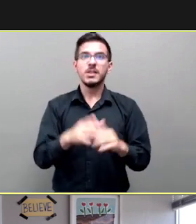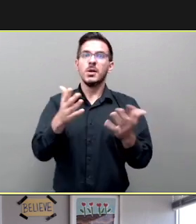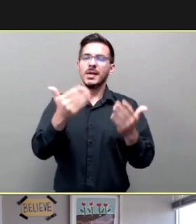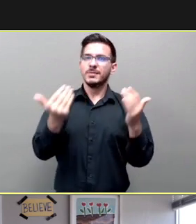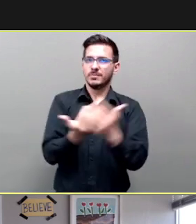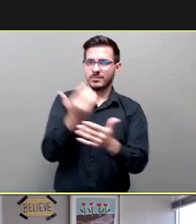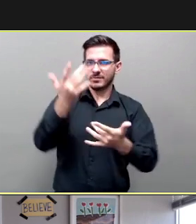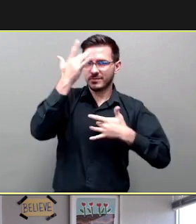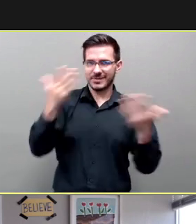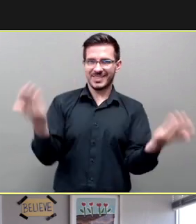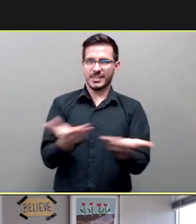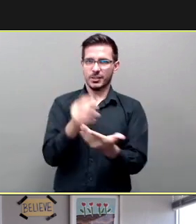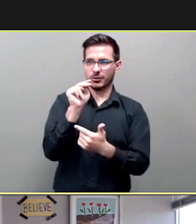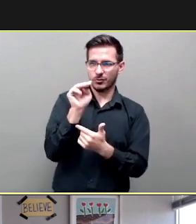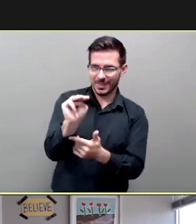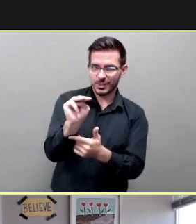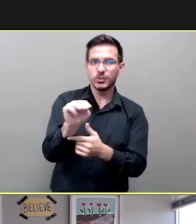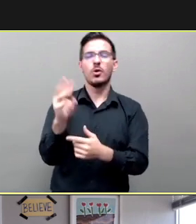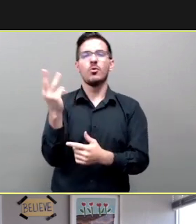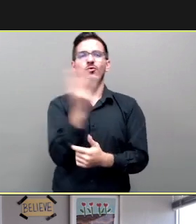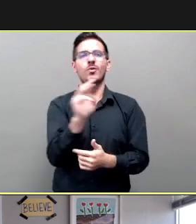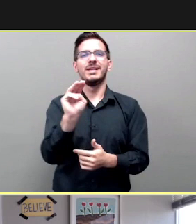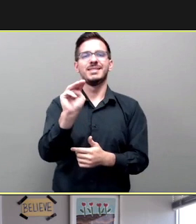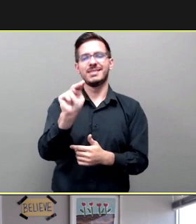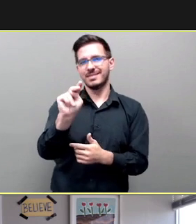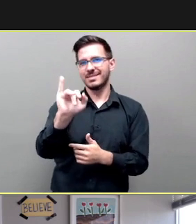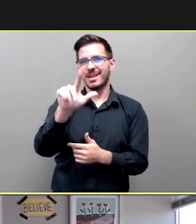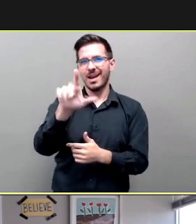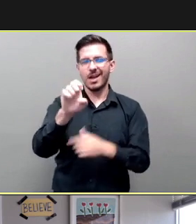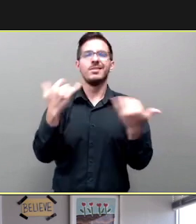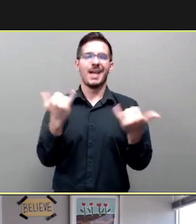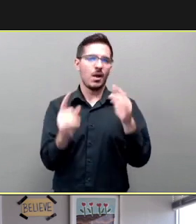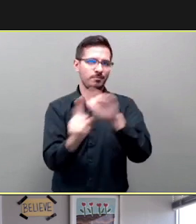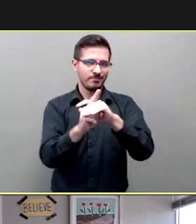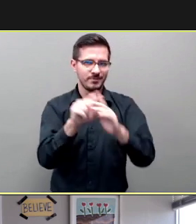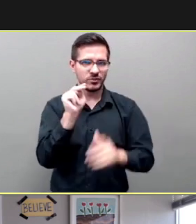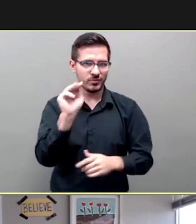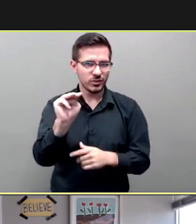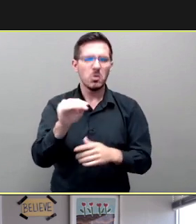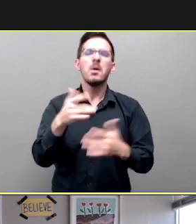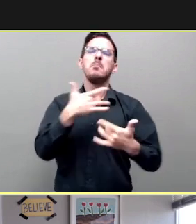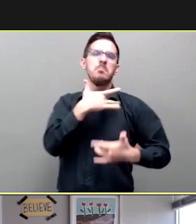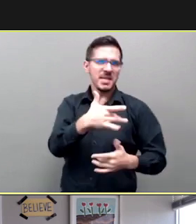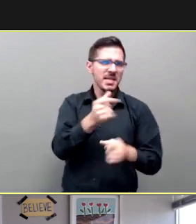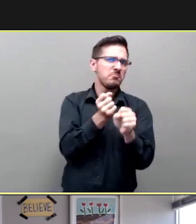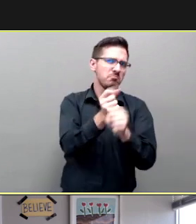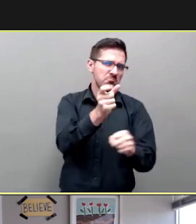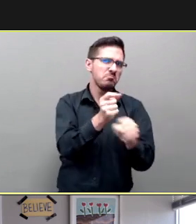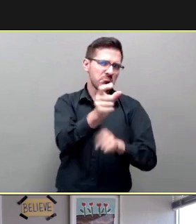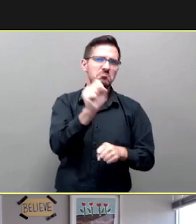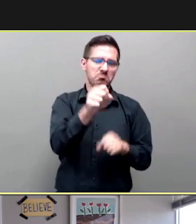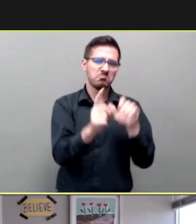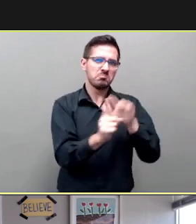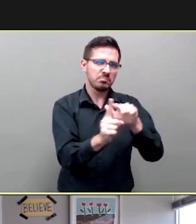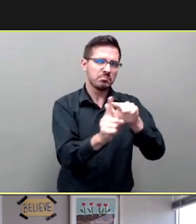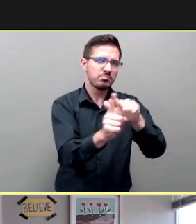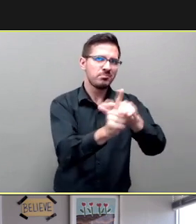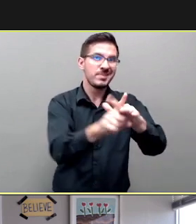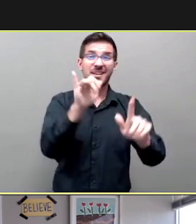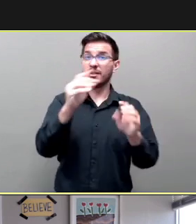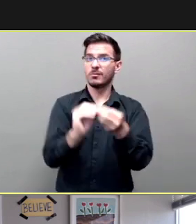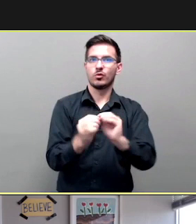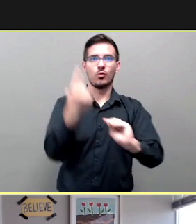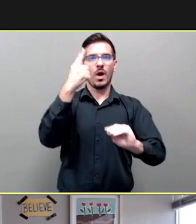Nile virus is now in New Mexico. We usually have cases every year. It's the leading cause of mosquito-borne